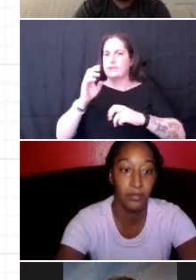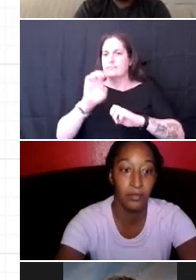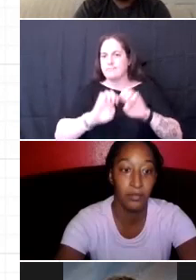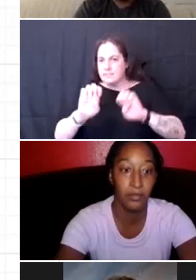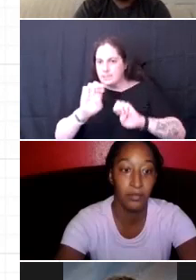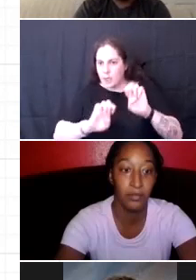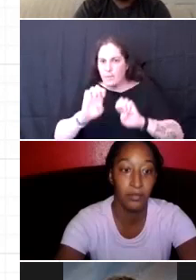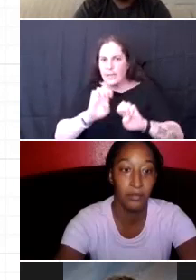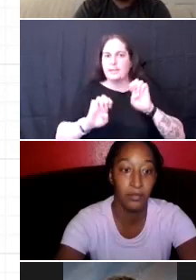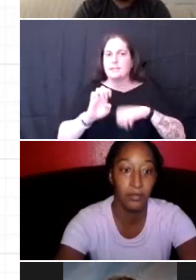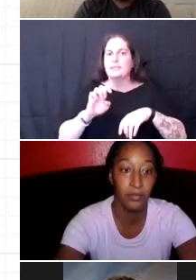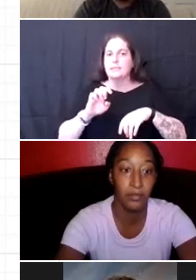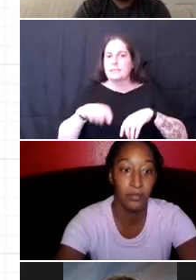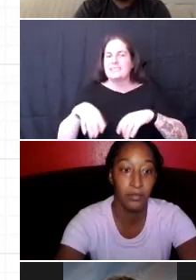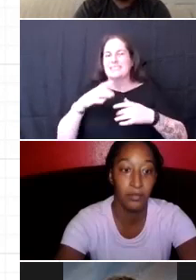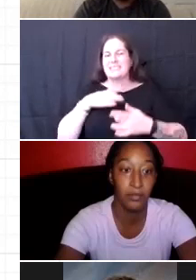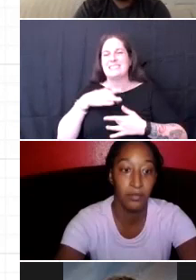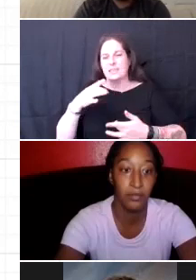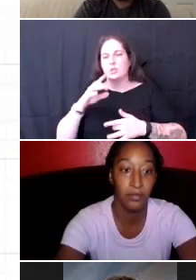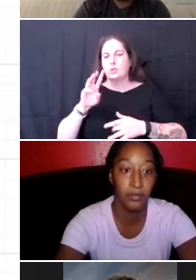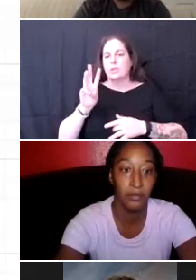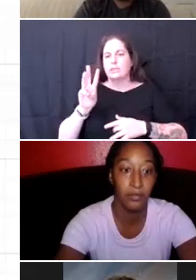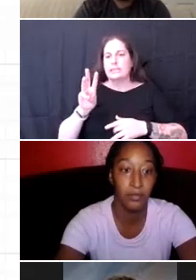see it written 6.67